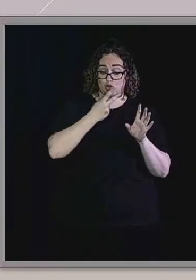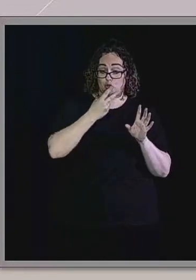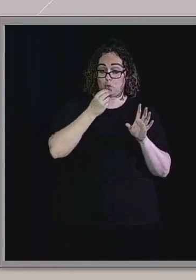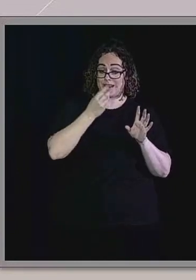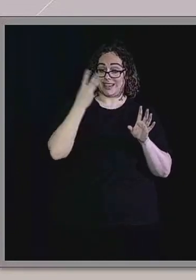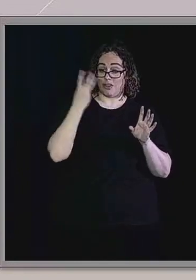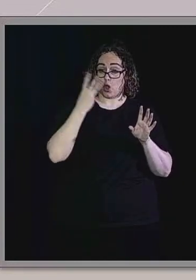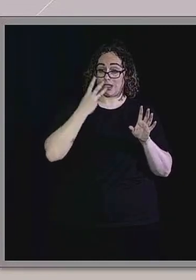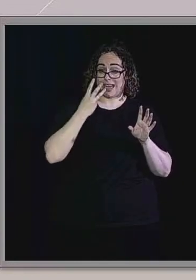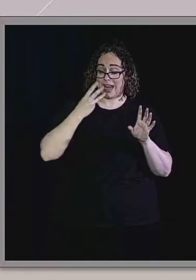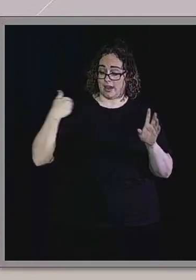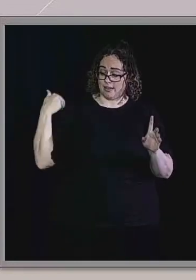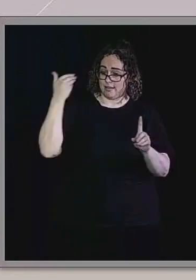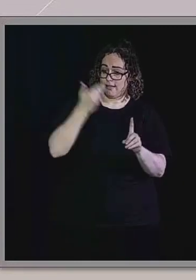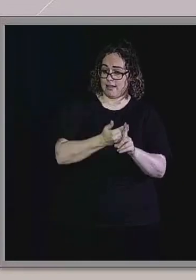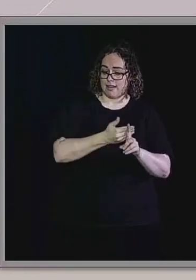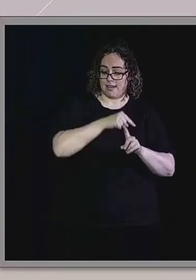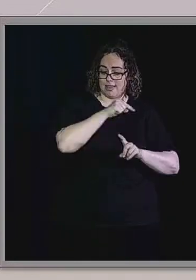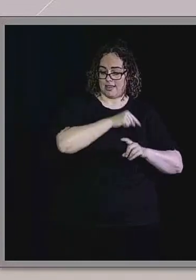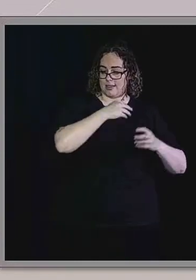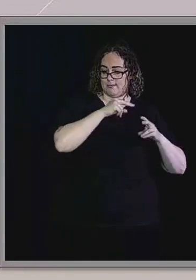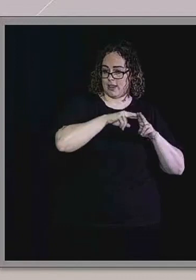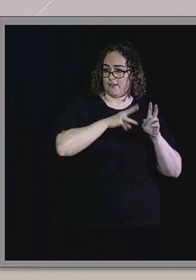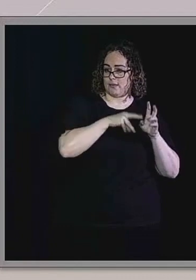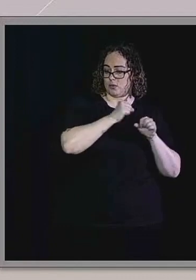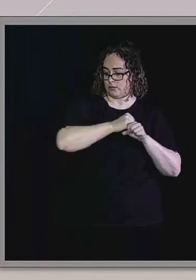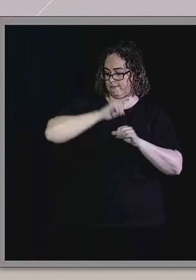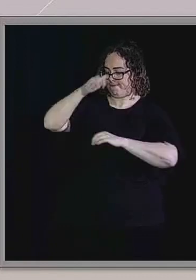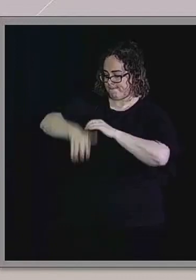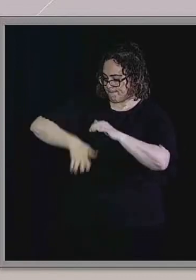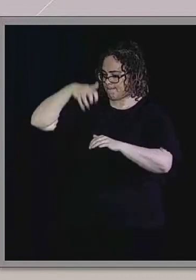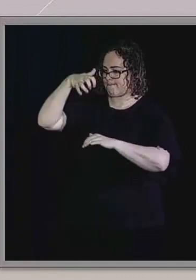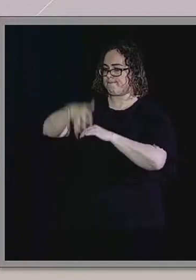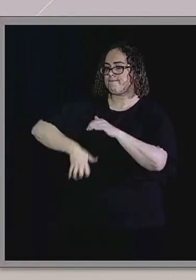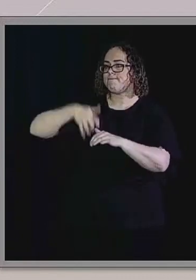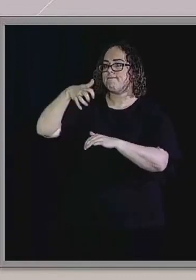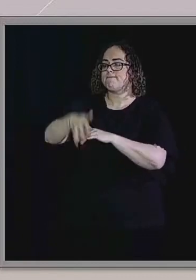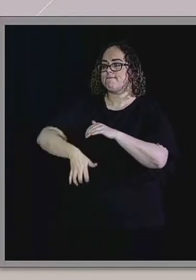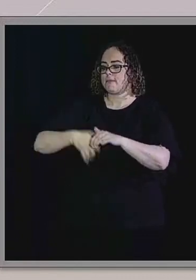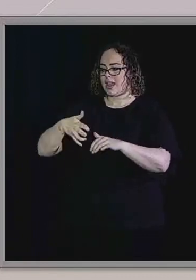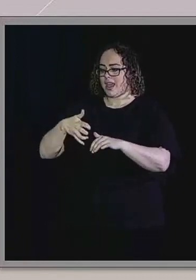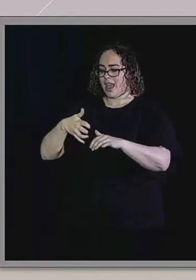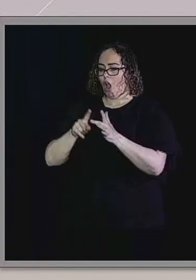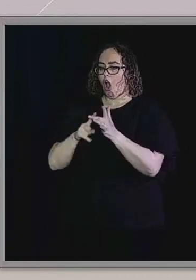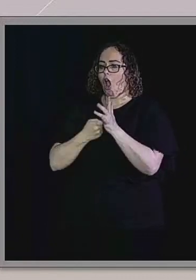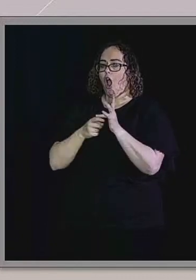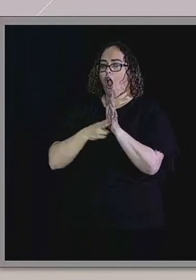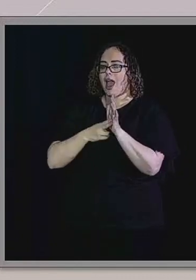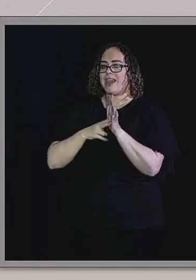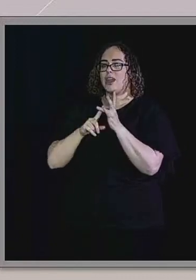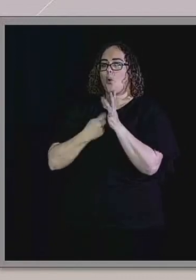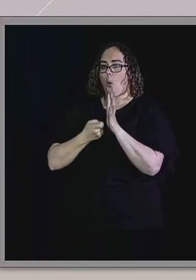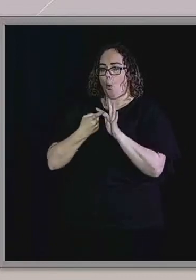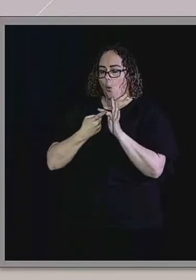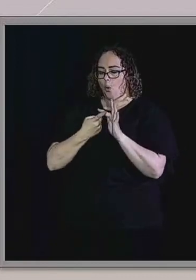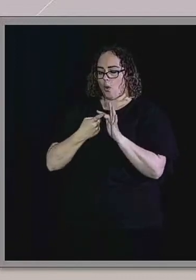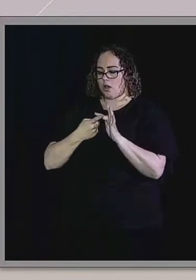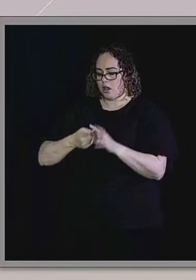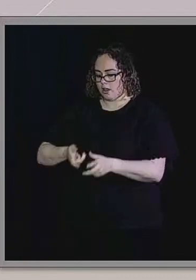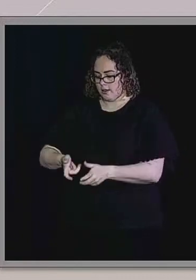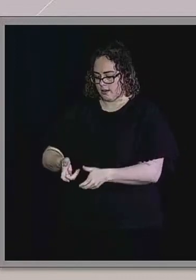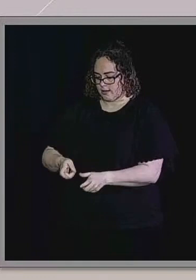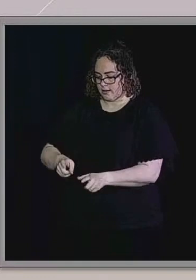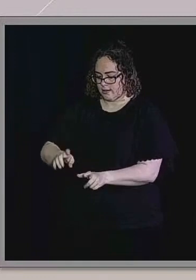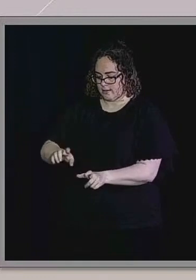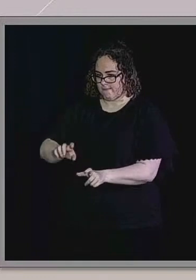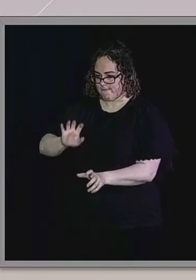least $30 billion of revenue has been extracted. It's contributed more than 20% of Fortescue